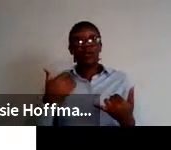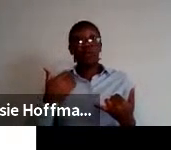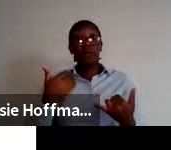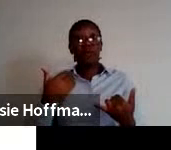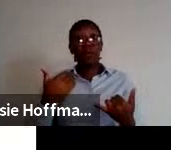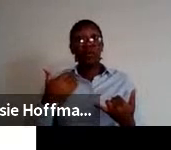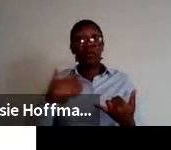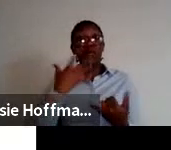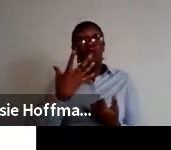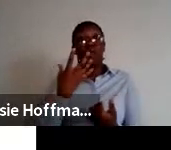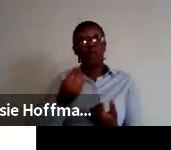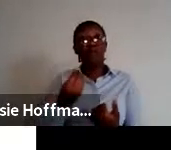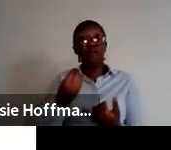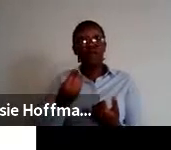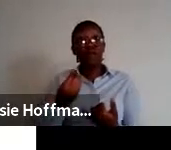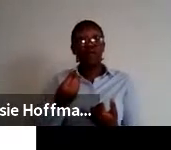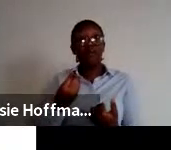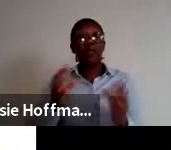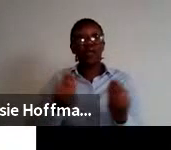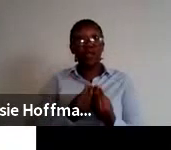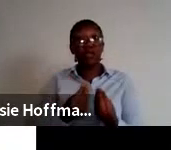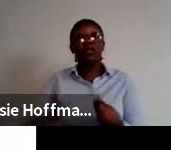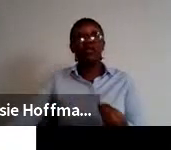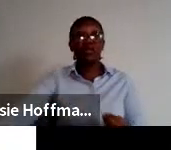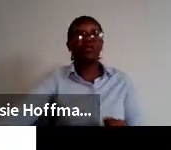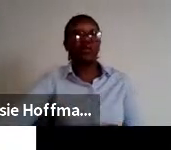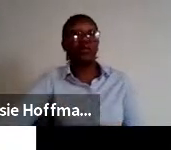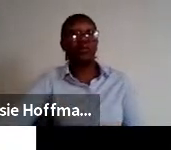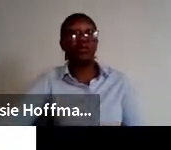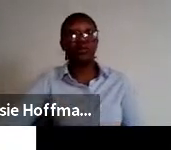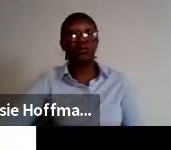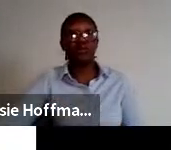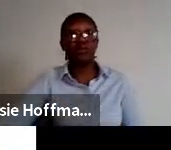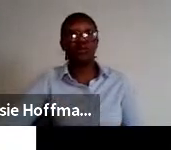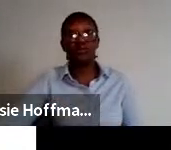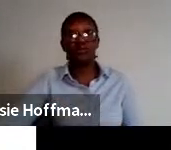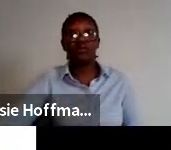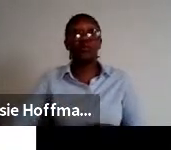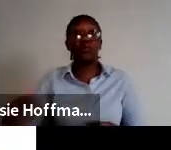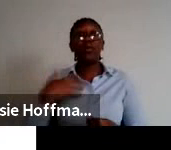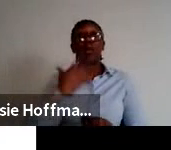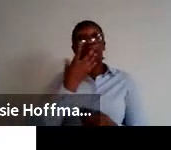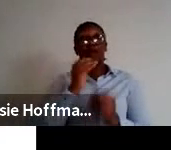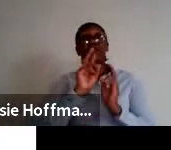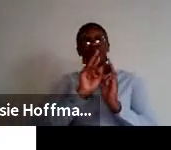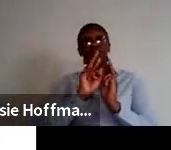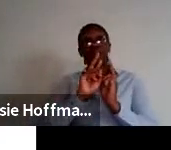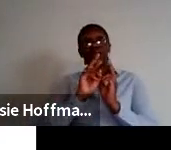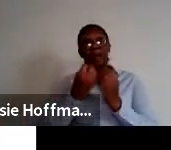issues relating to security risks, which most of us know. We do have a lot of examples, but the most